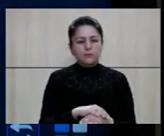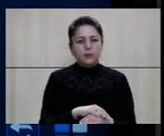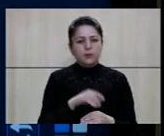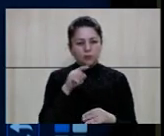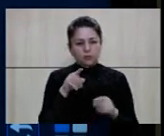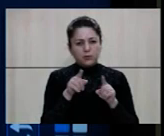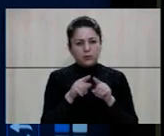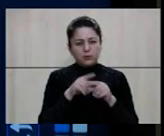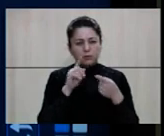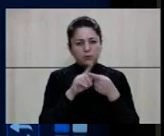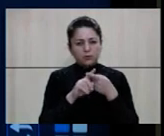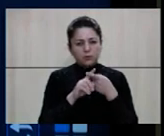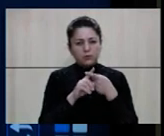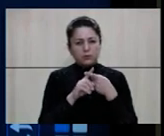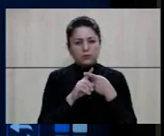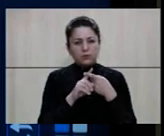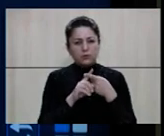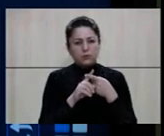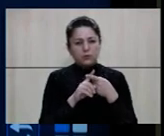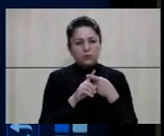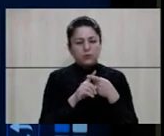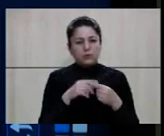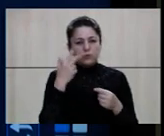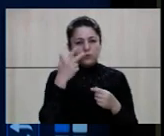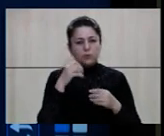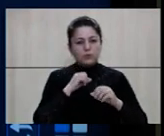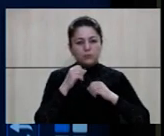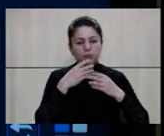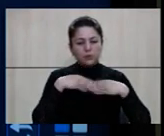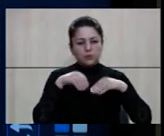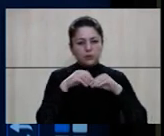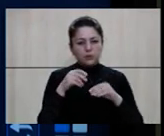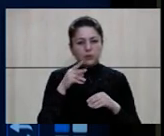bunga ham qo'shamiz, bir to'la qo'shib ketamiz. Demak, 3-brigadaniki